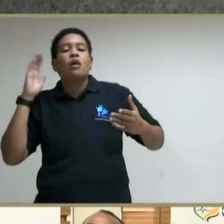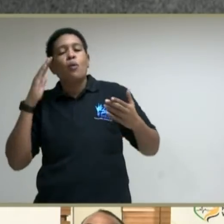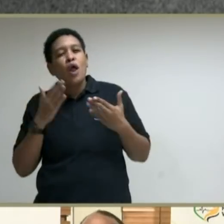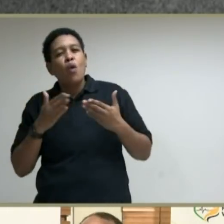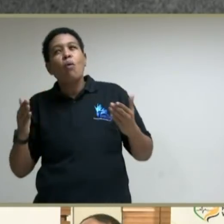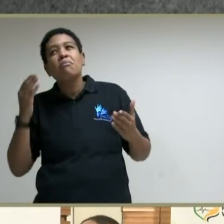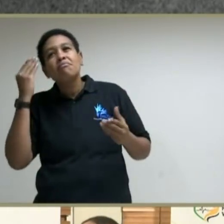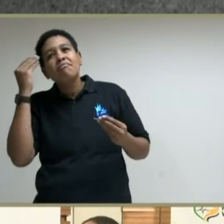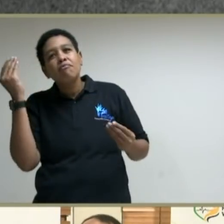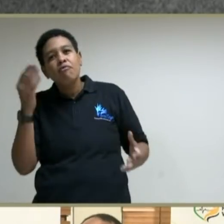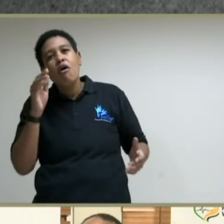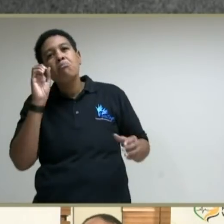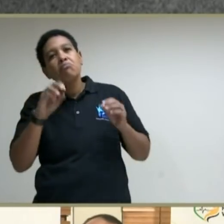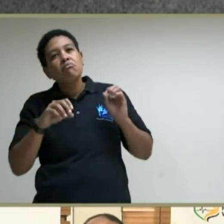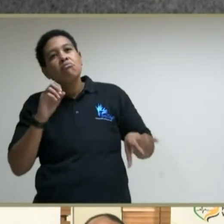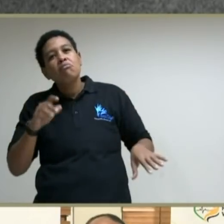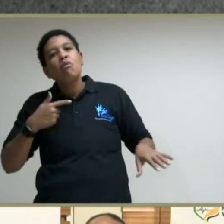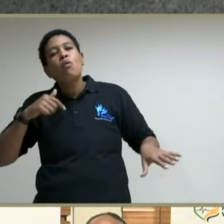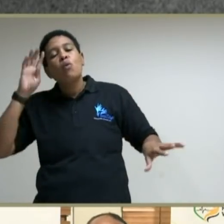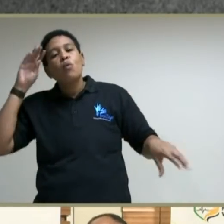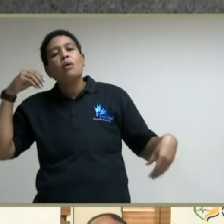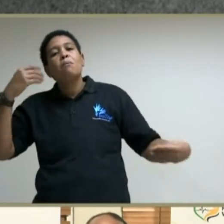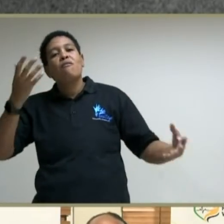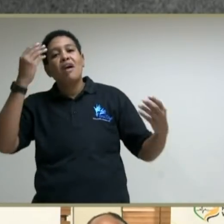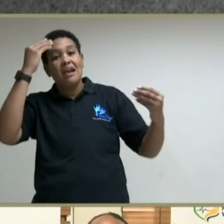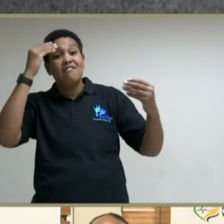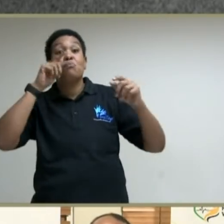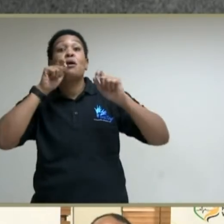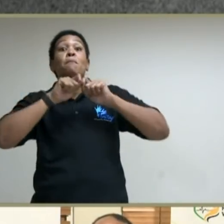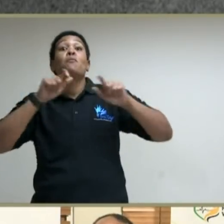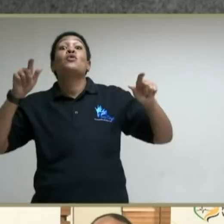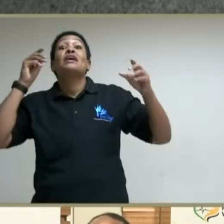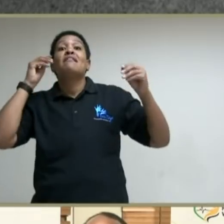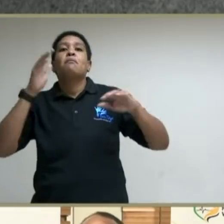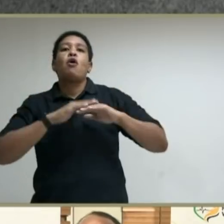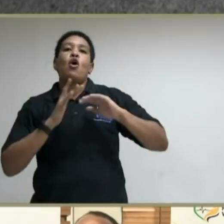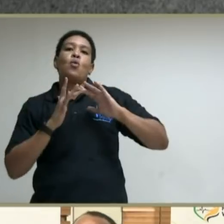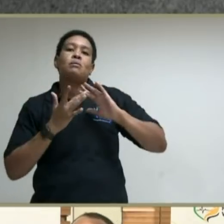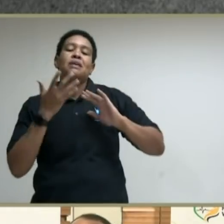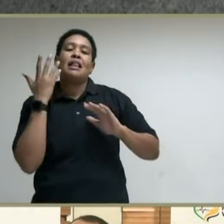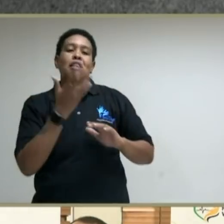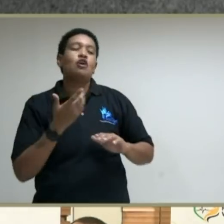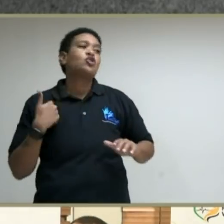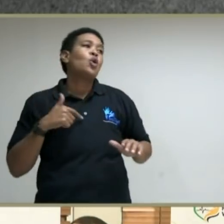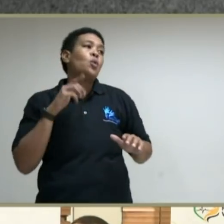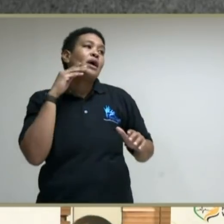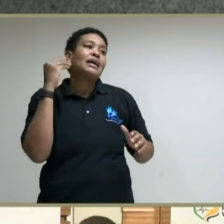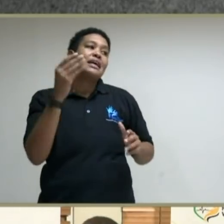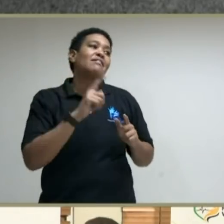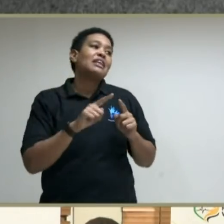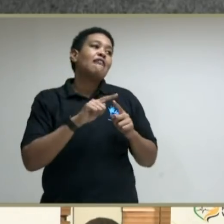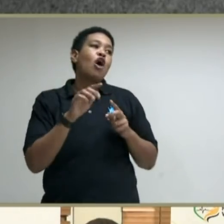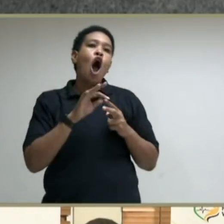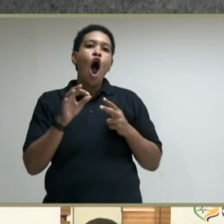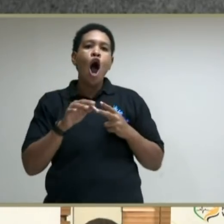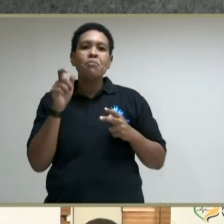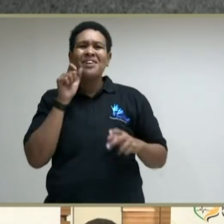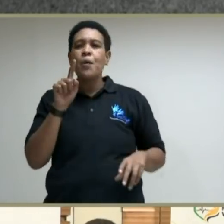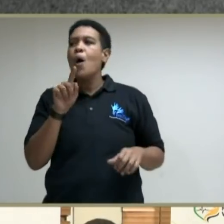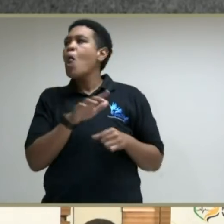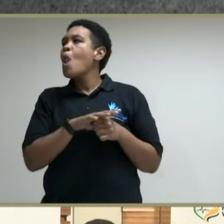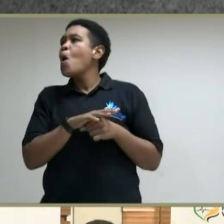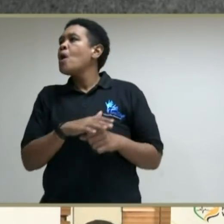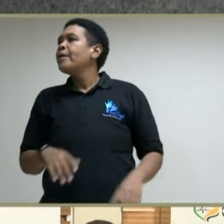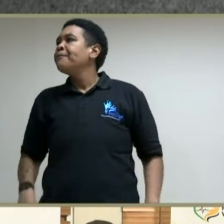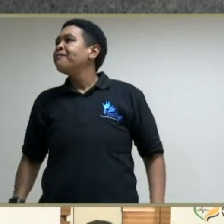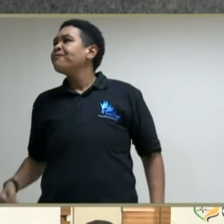open. We will provide the information by putting those out on the website. So we're giving options to